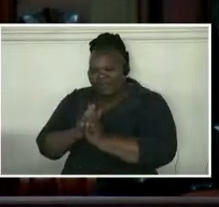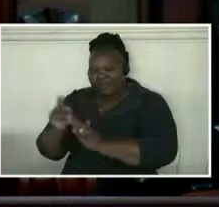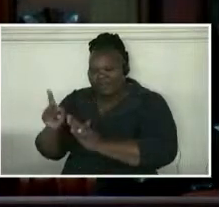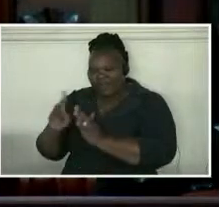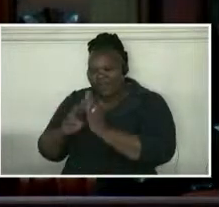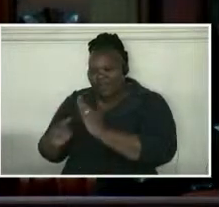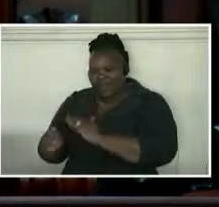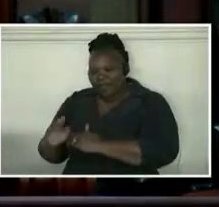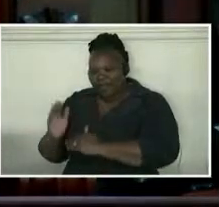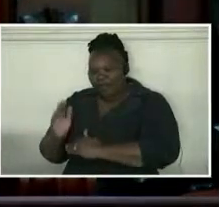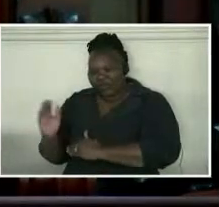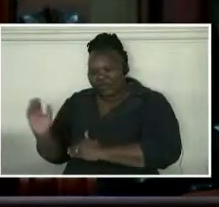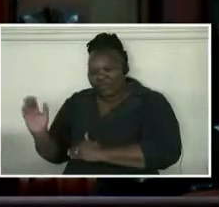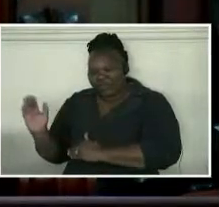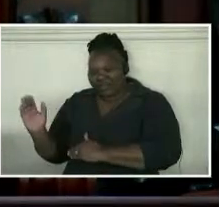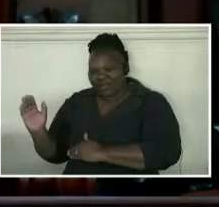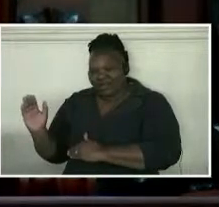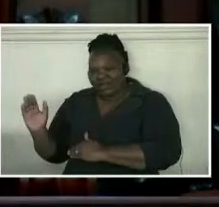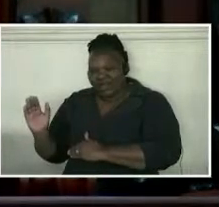foreign